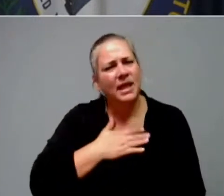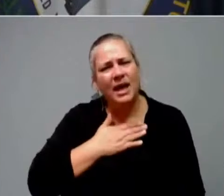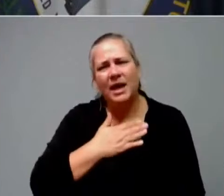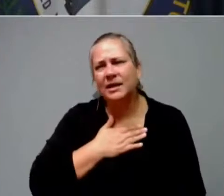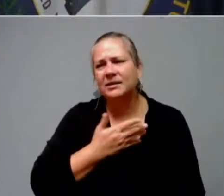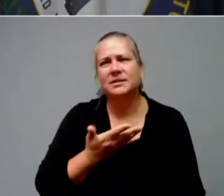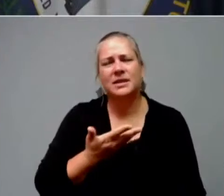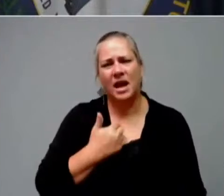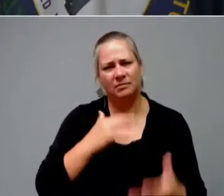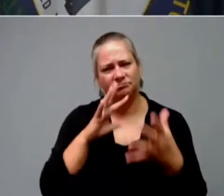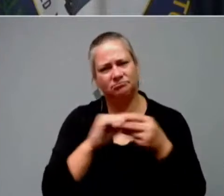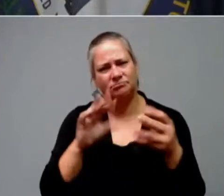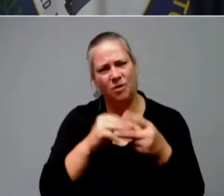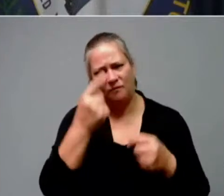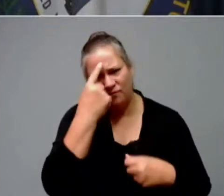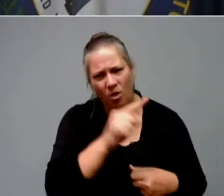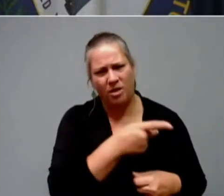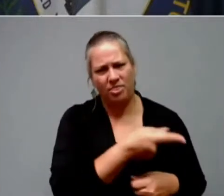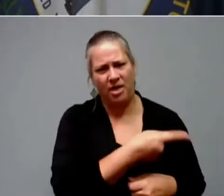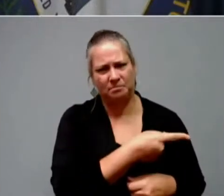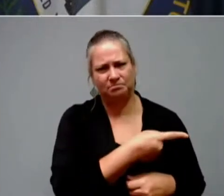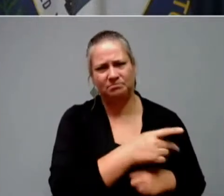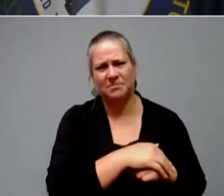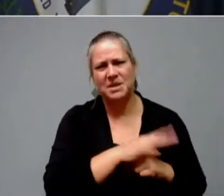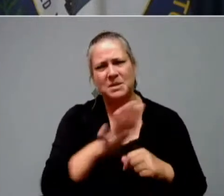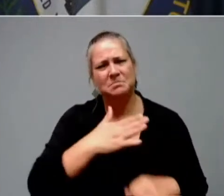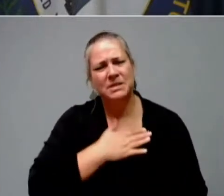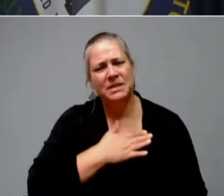when I say, please get vaccinated.